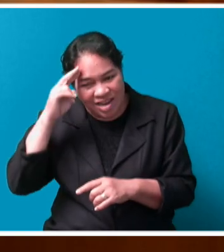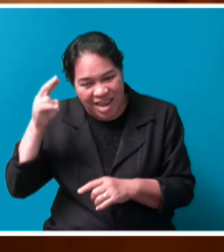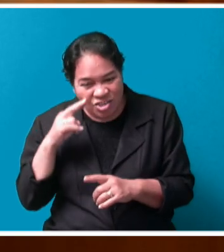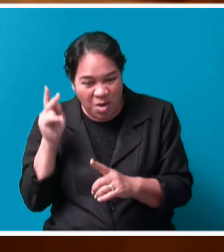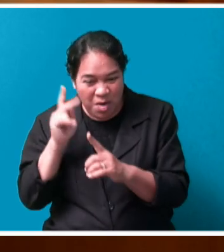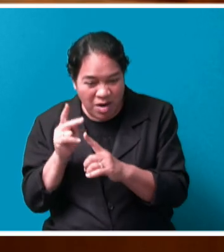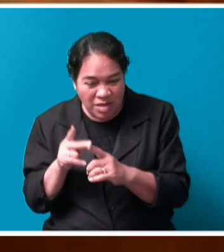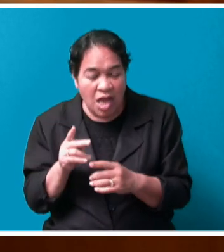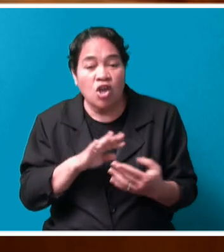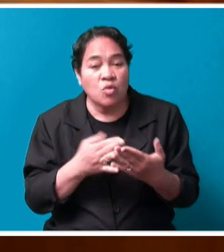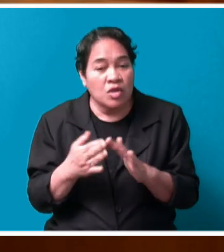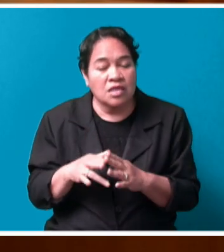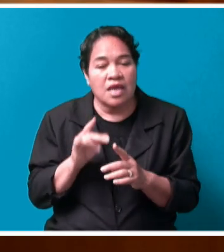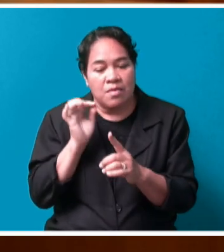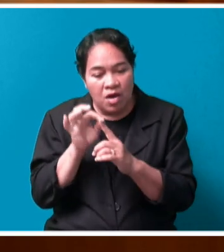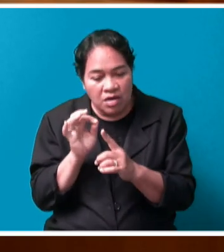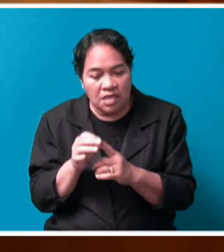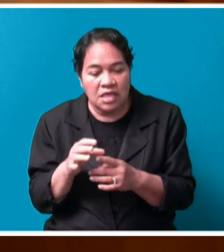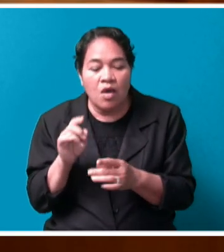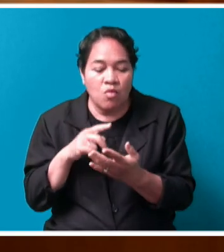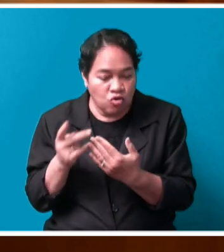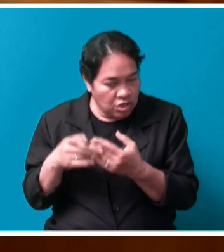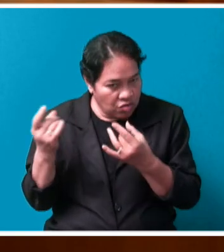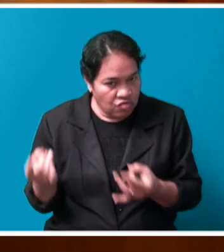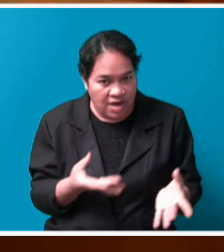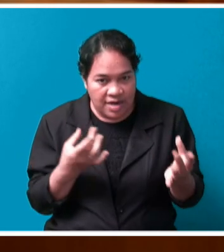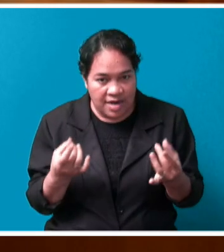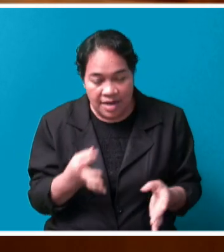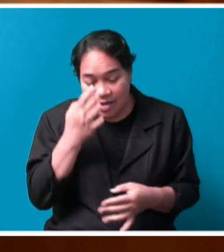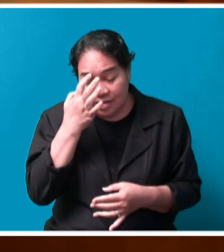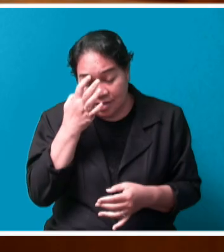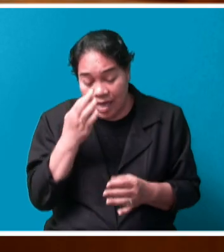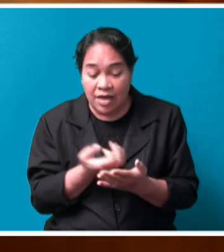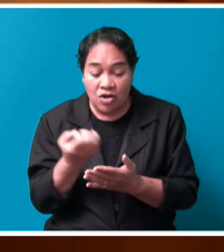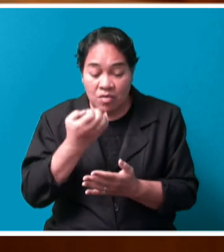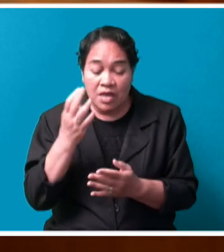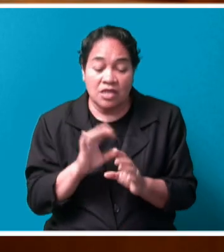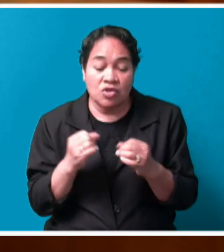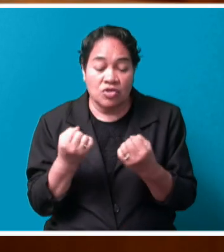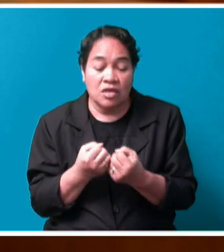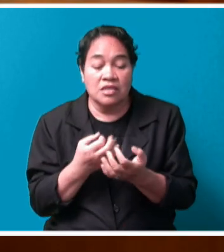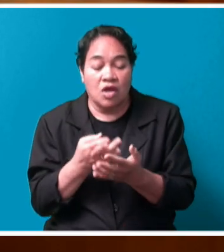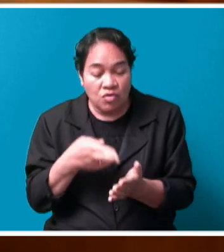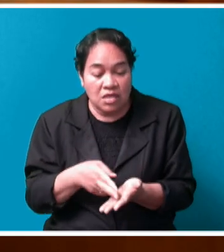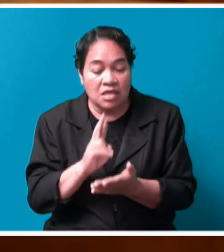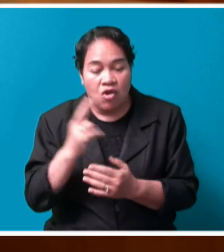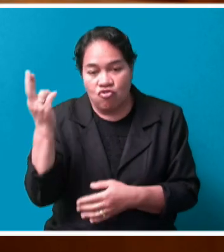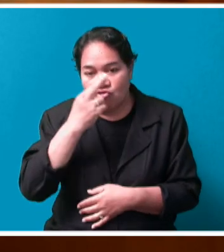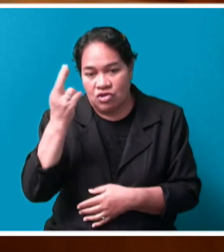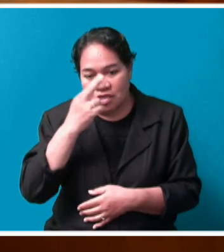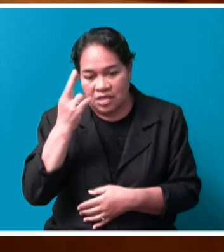priorities, project readiness, economic and social impact, resilience, risk, and available